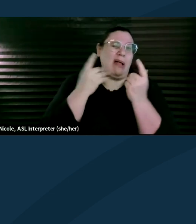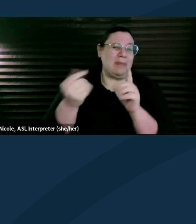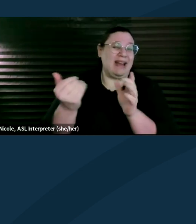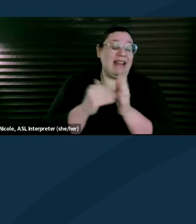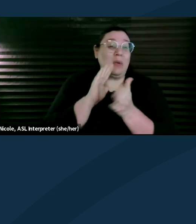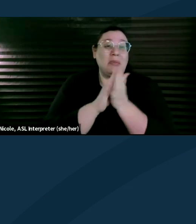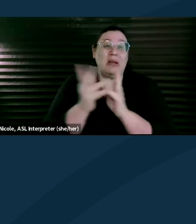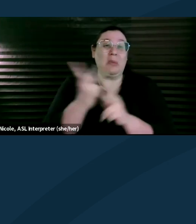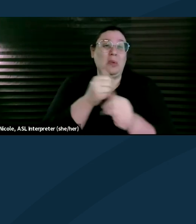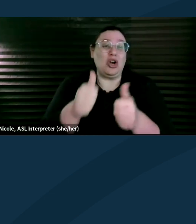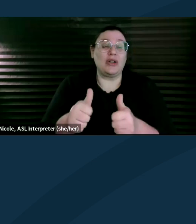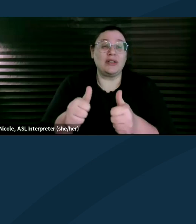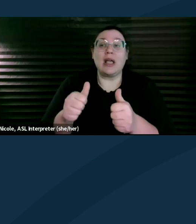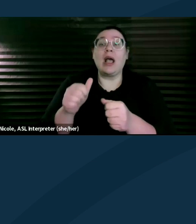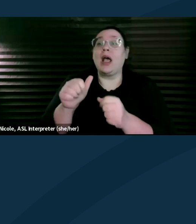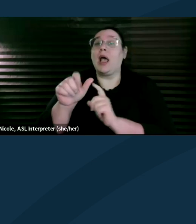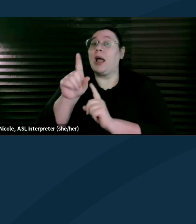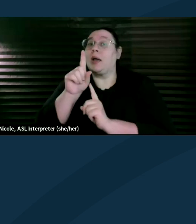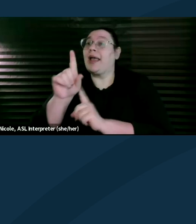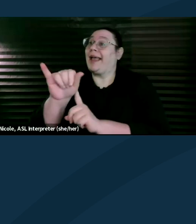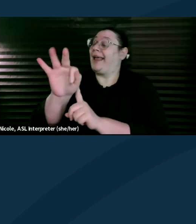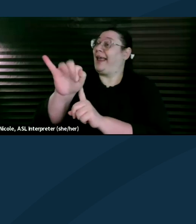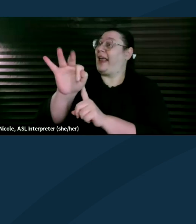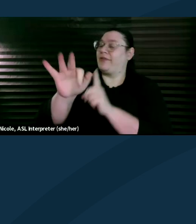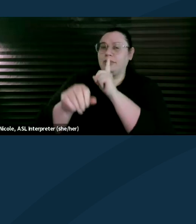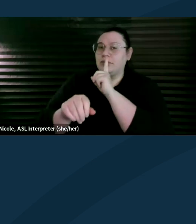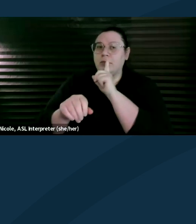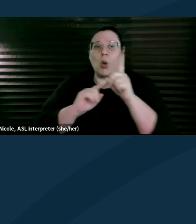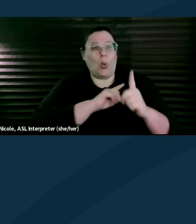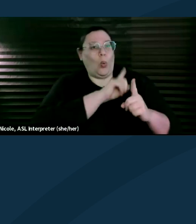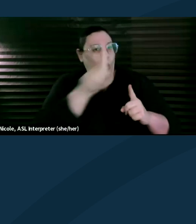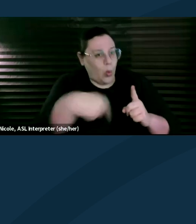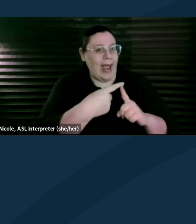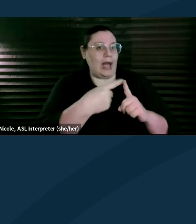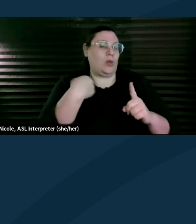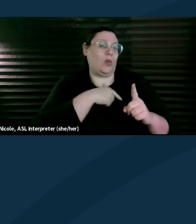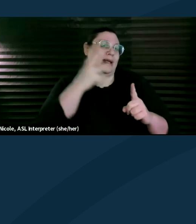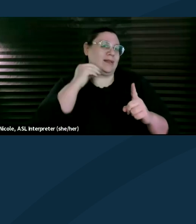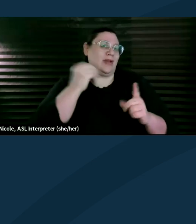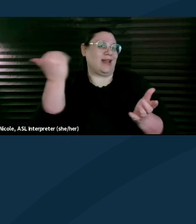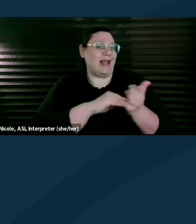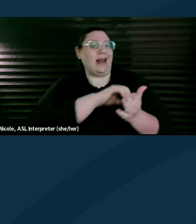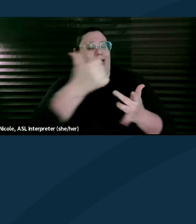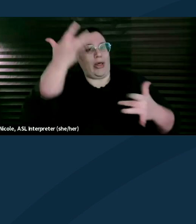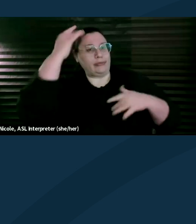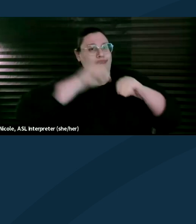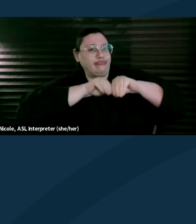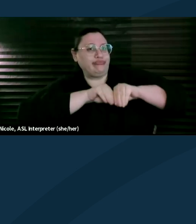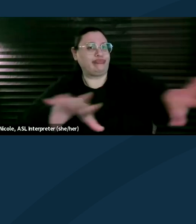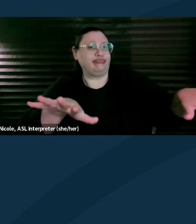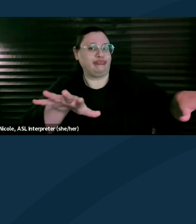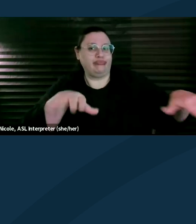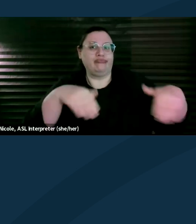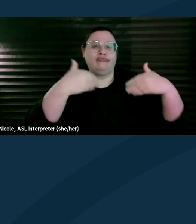not a matter of if, but a matter of when we experience another pandemic. So when it comes